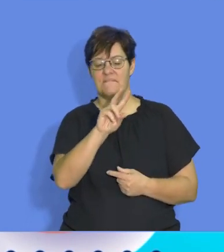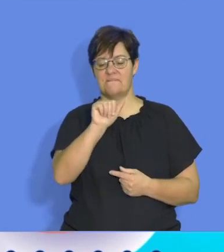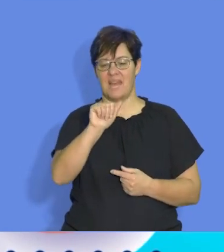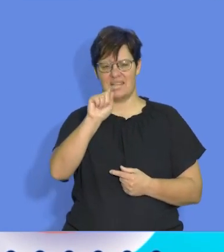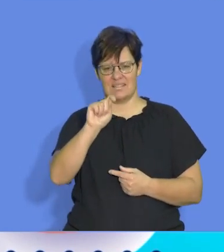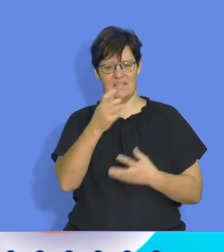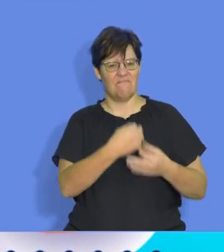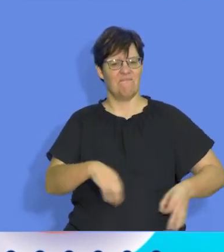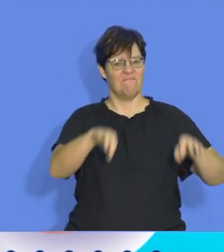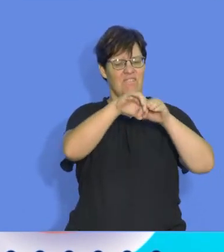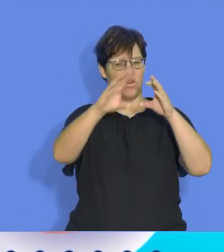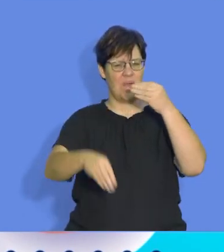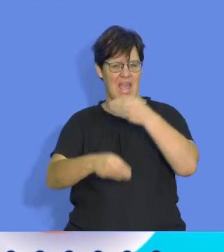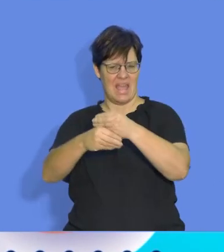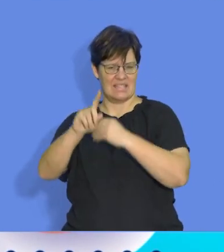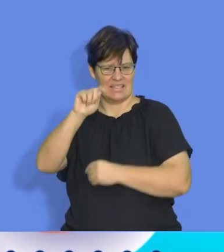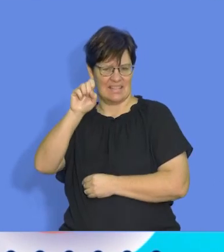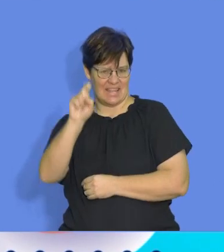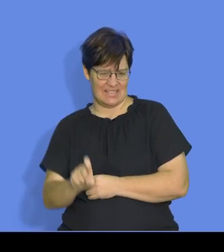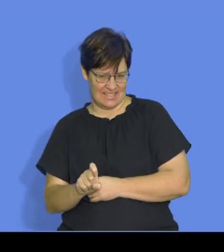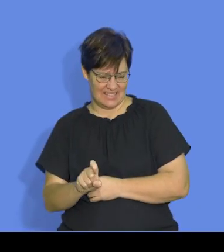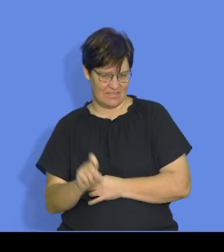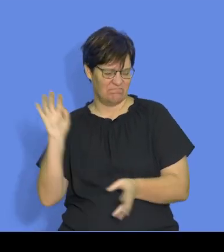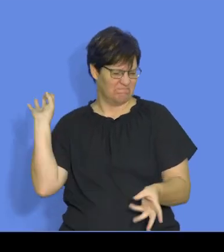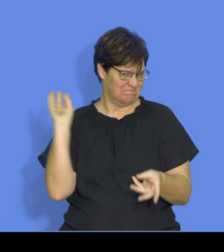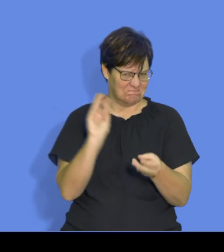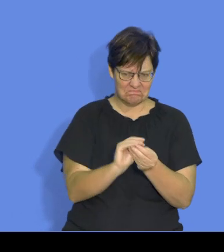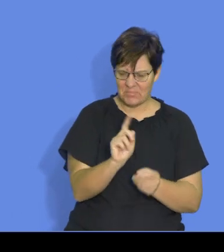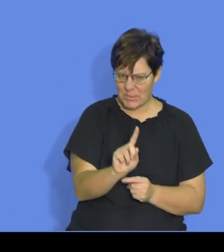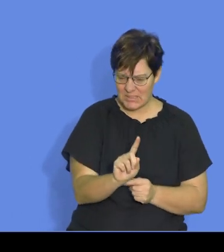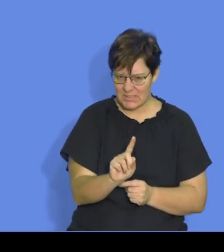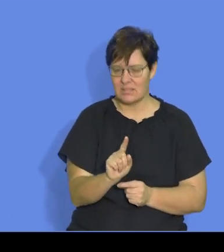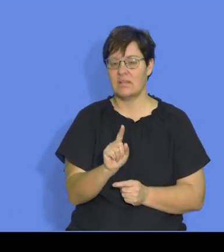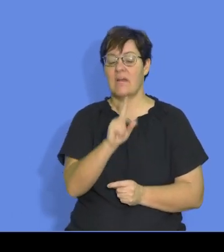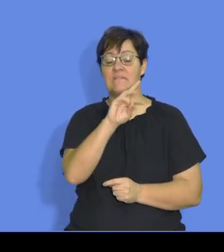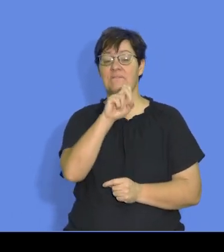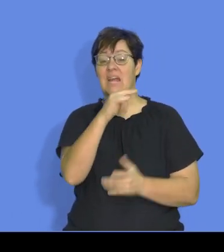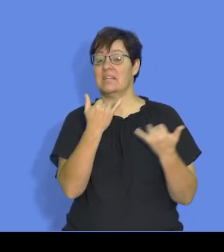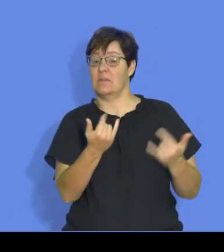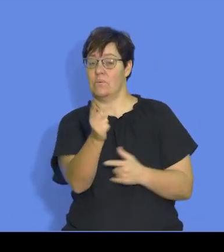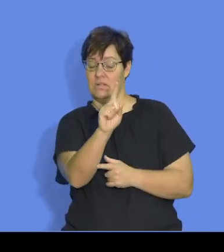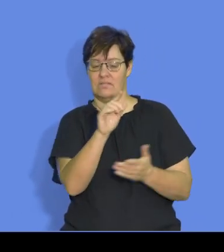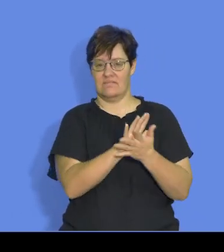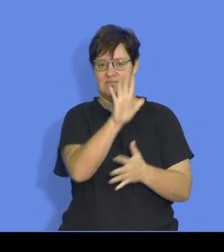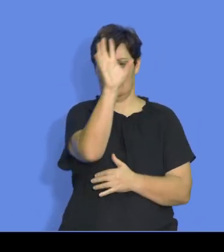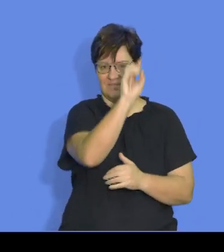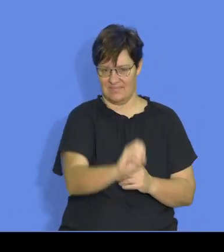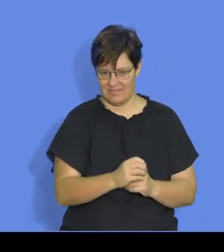added tax. A quick recap. Remember we said the current rate of VAT is